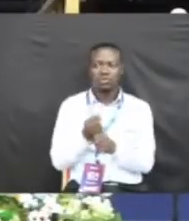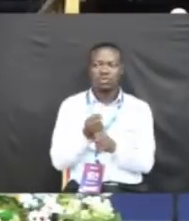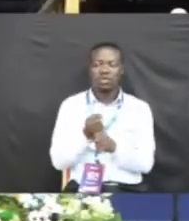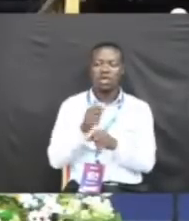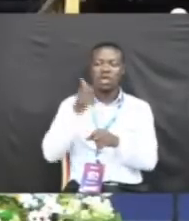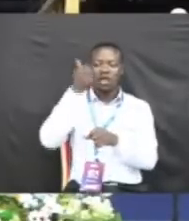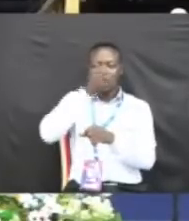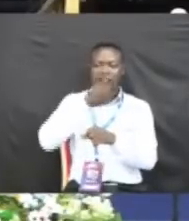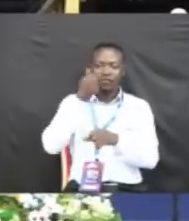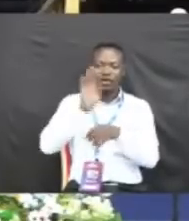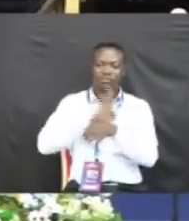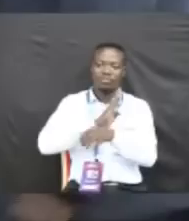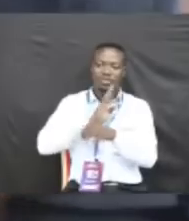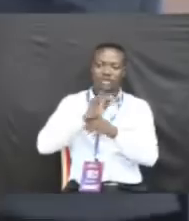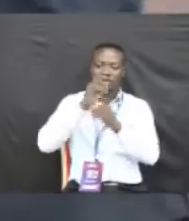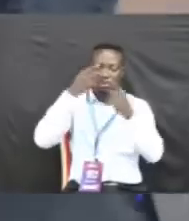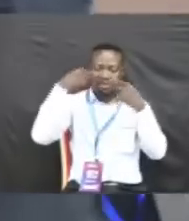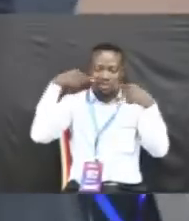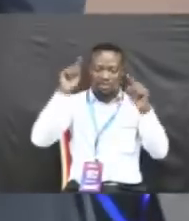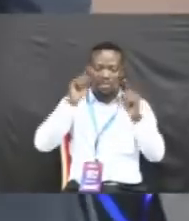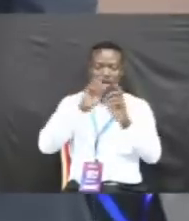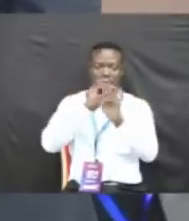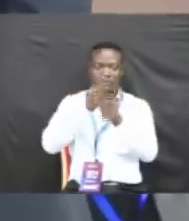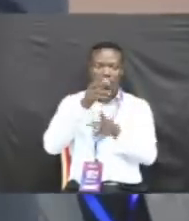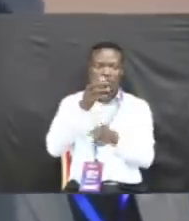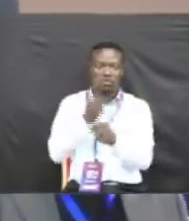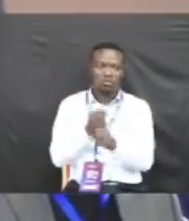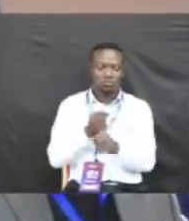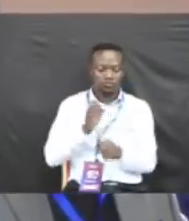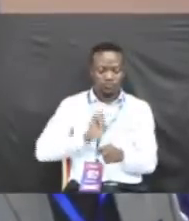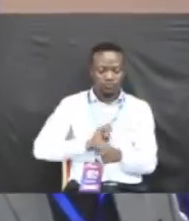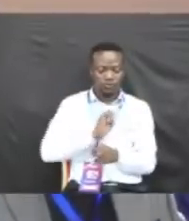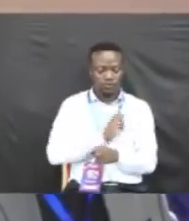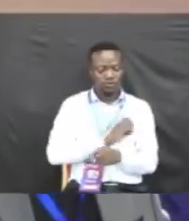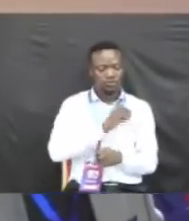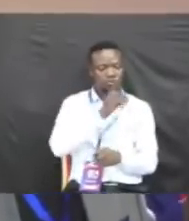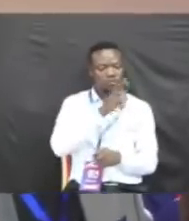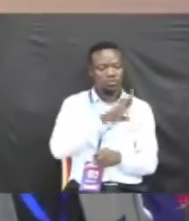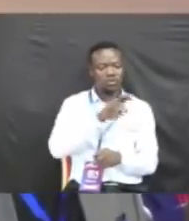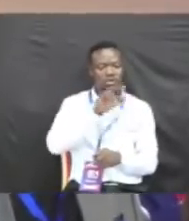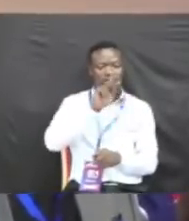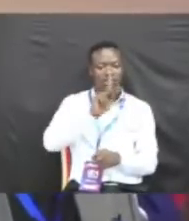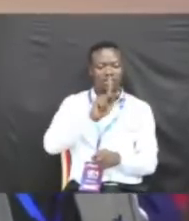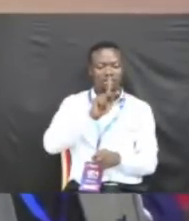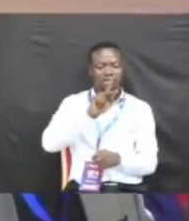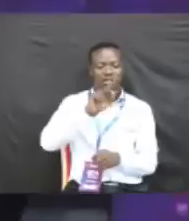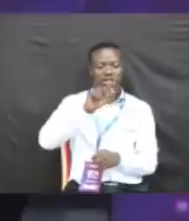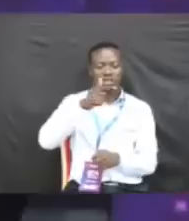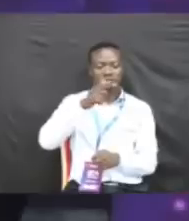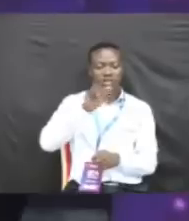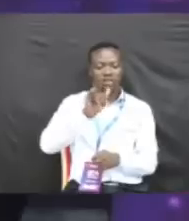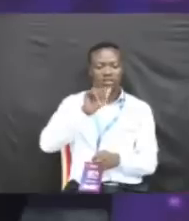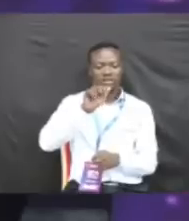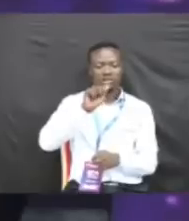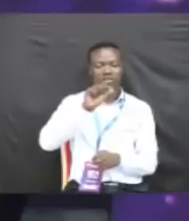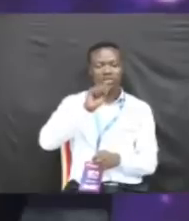business excellence awards. Elder Dr. Nana KJC Aquaba